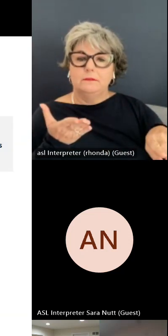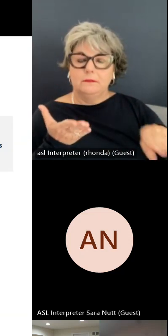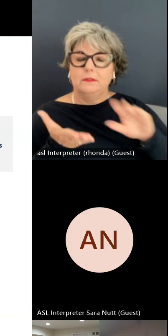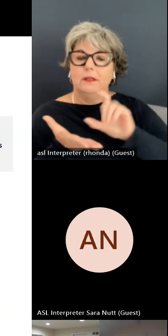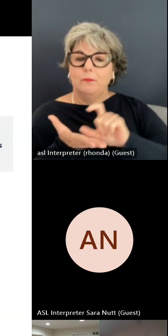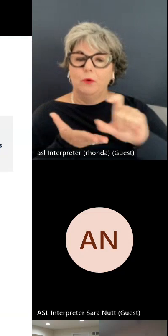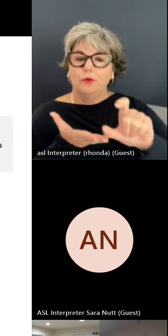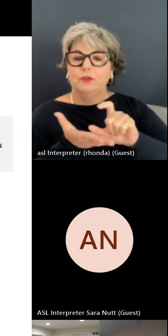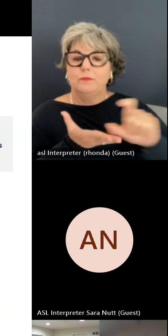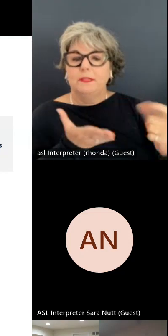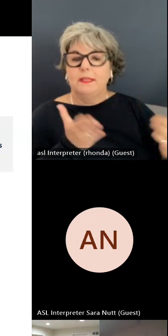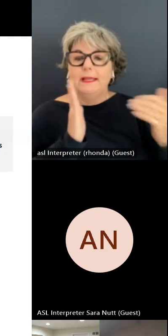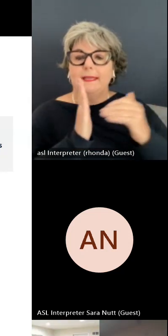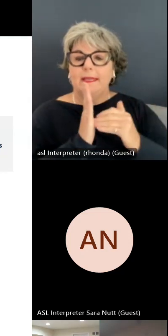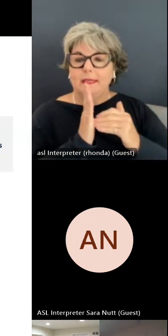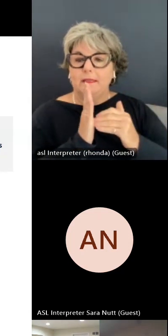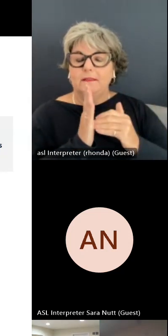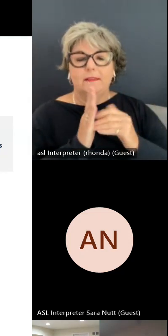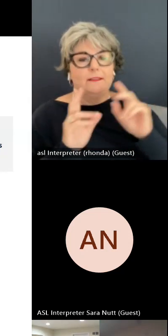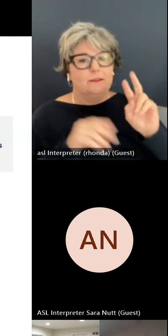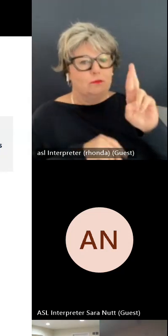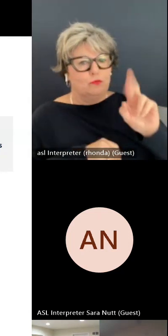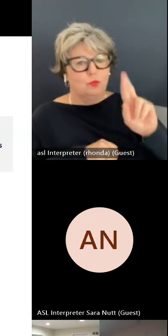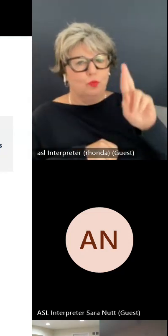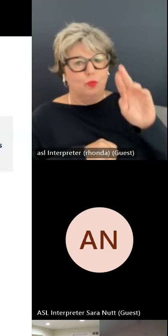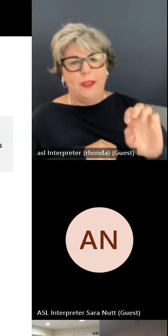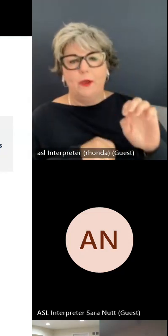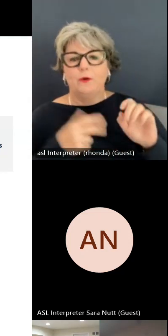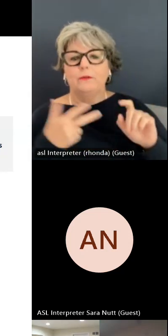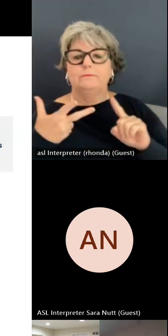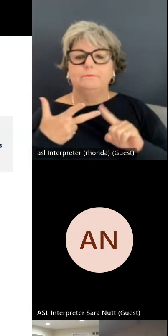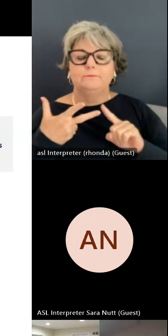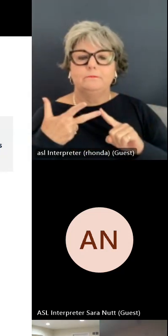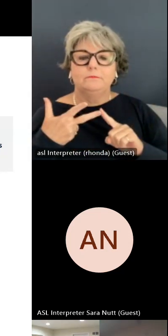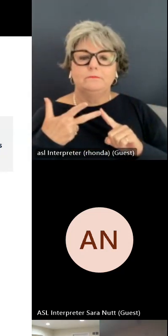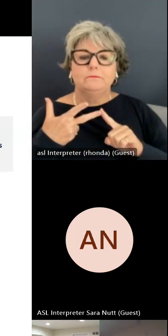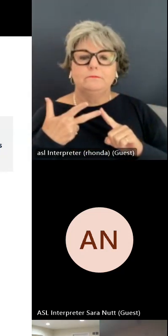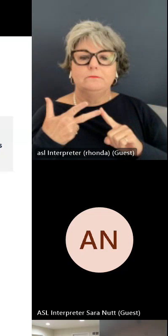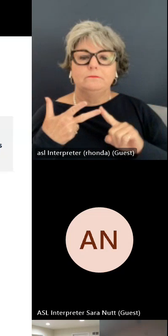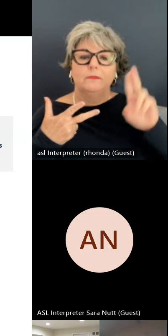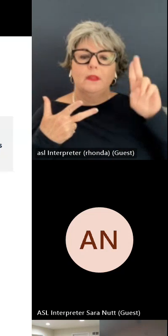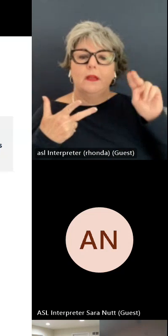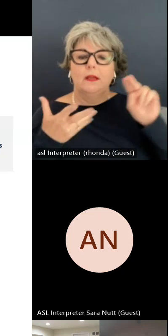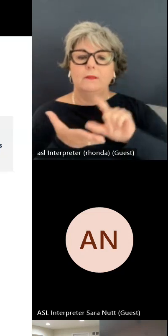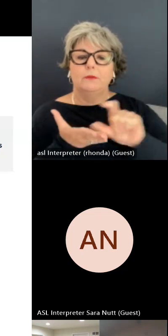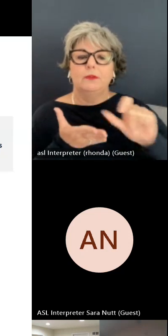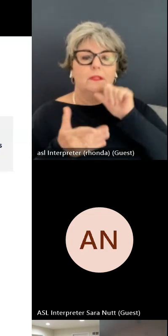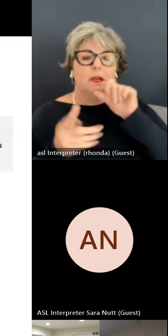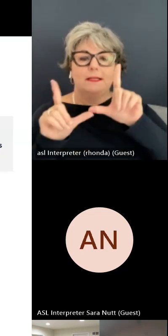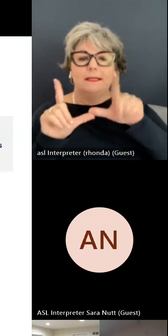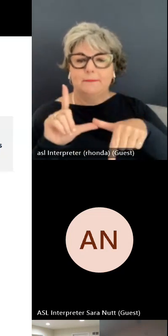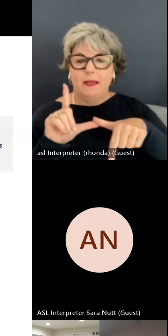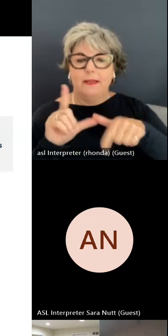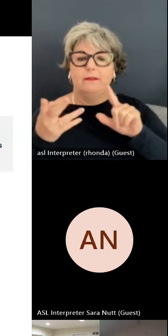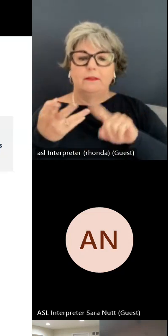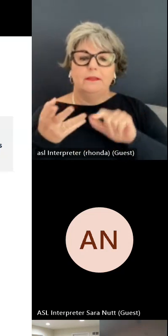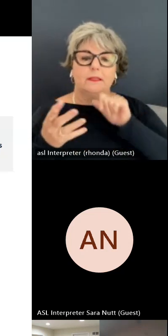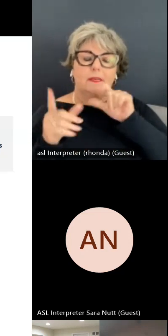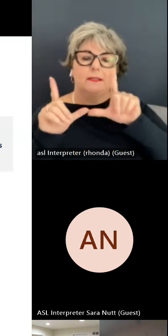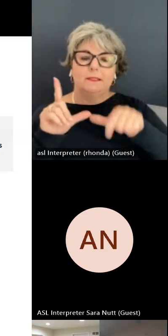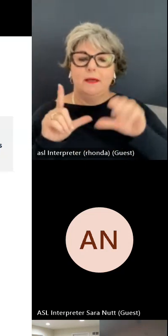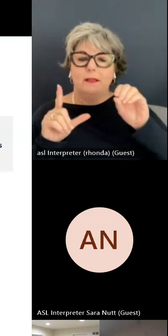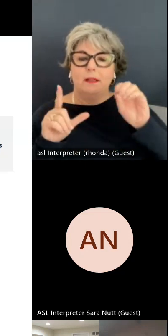apportionment, which again, I think is very, very rare. And then unapportioned unexpired against an unexpired obligated